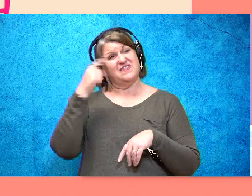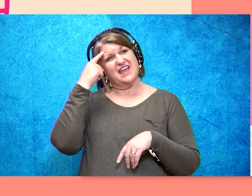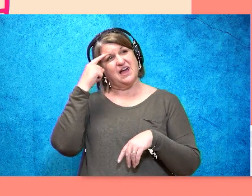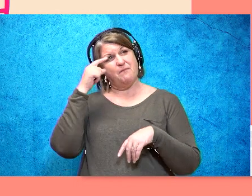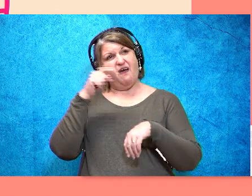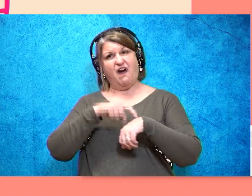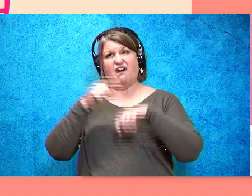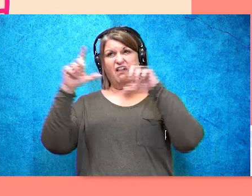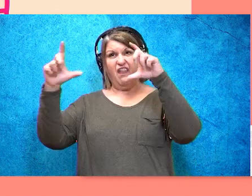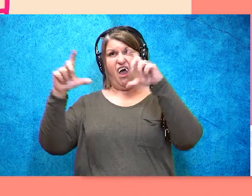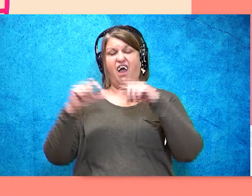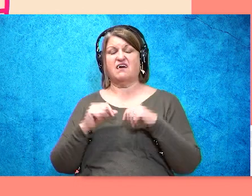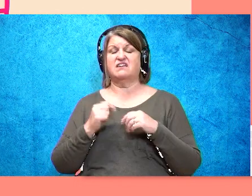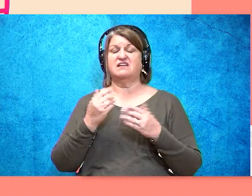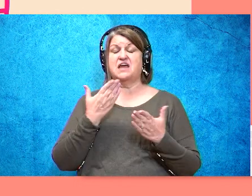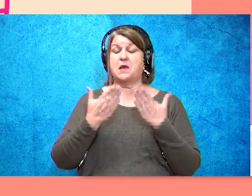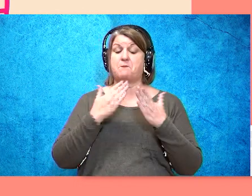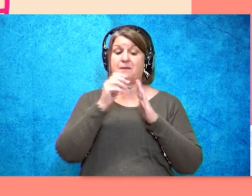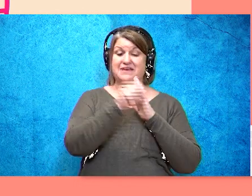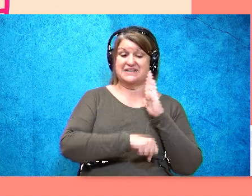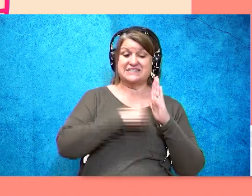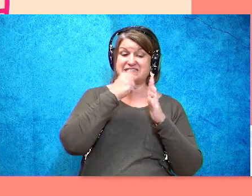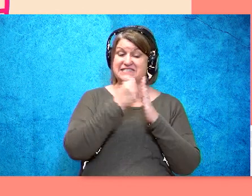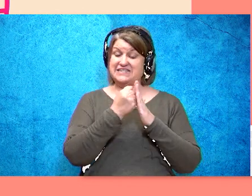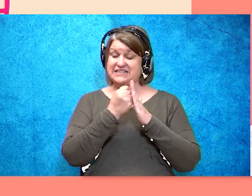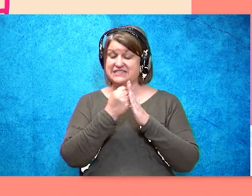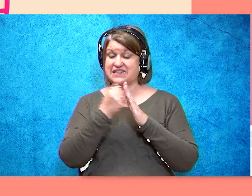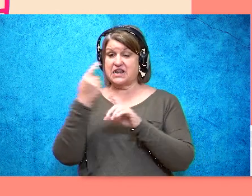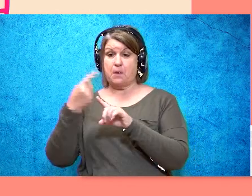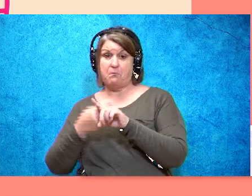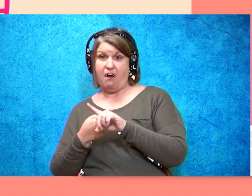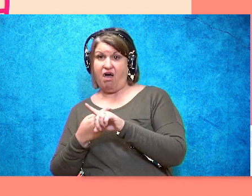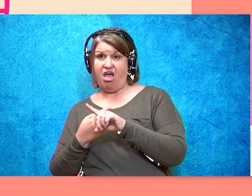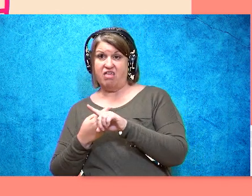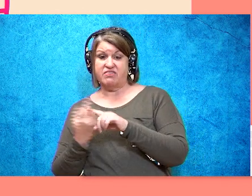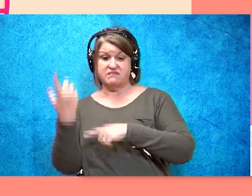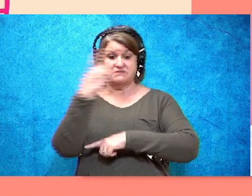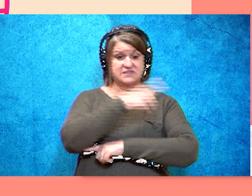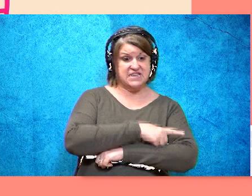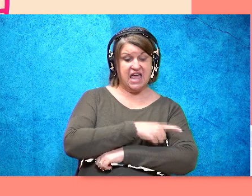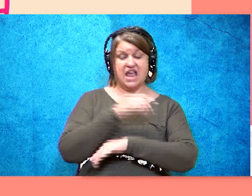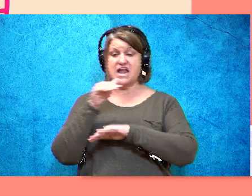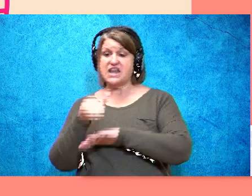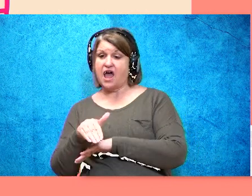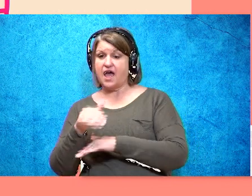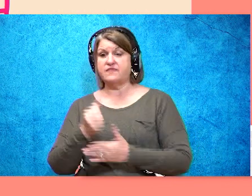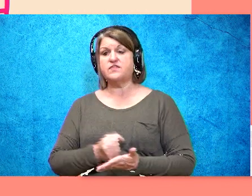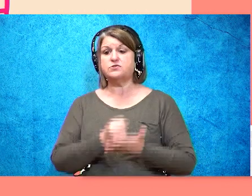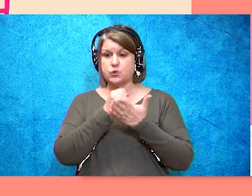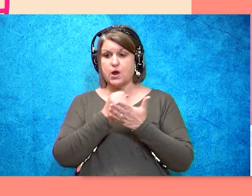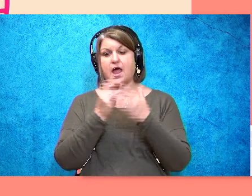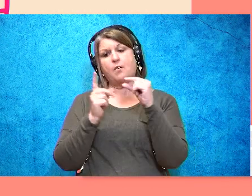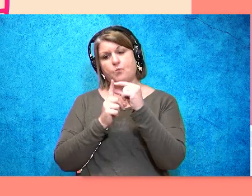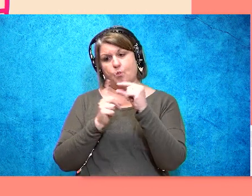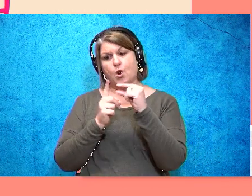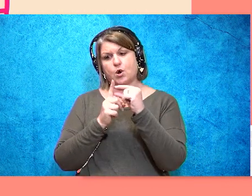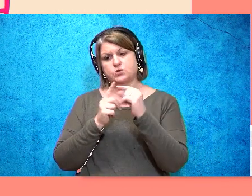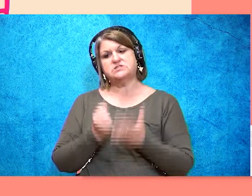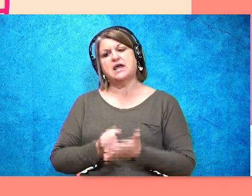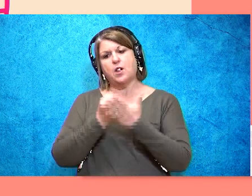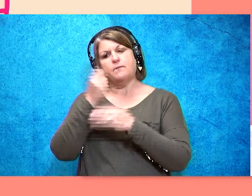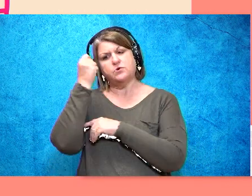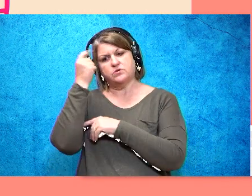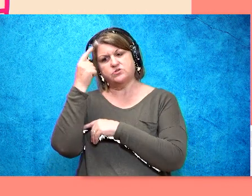a season, a month, a time of day, night. Those are all clue words to time. In